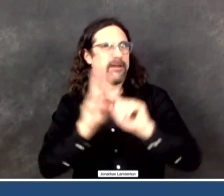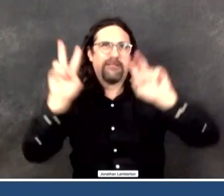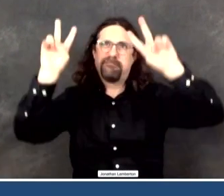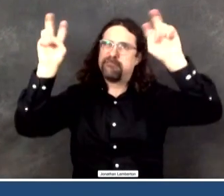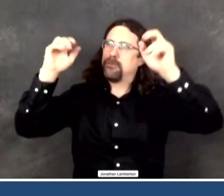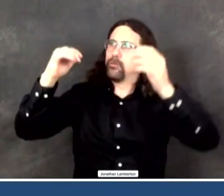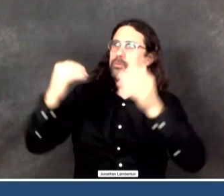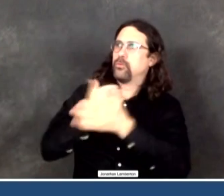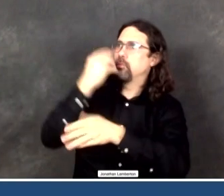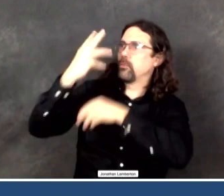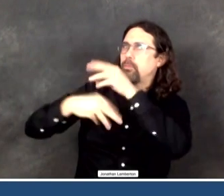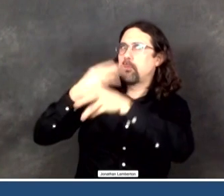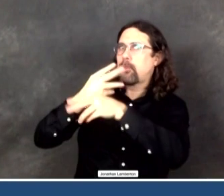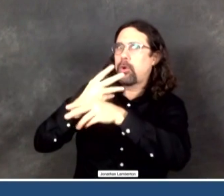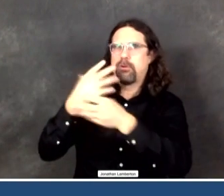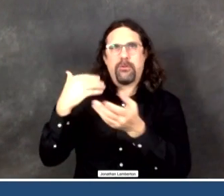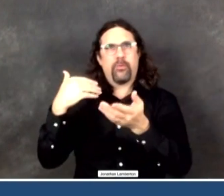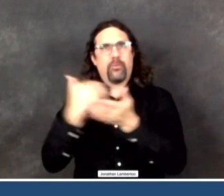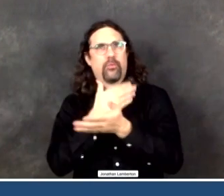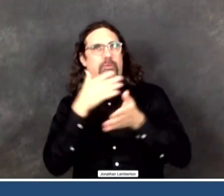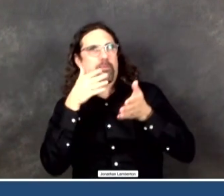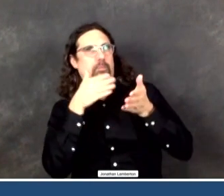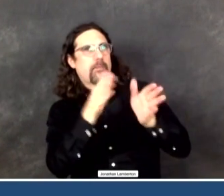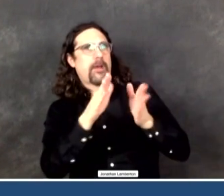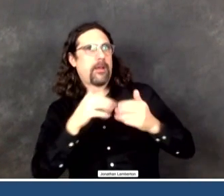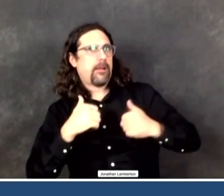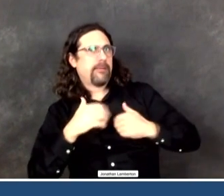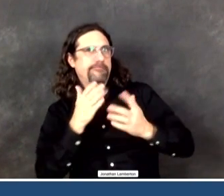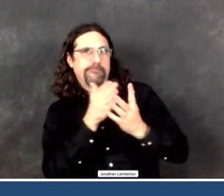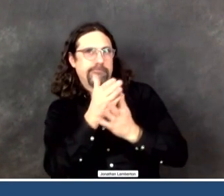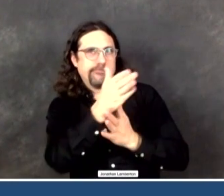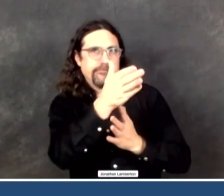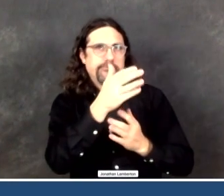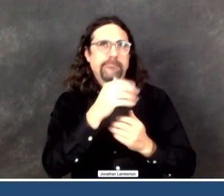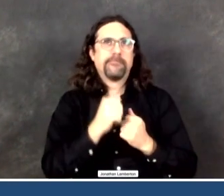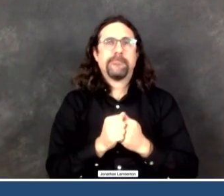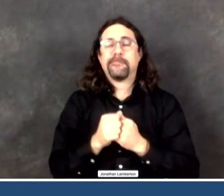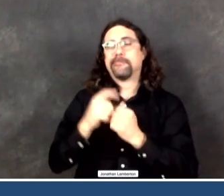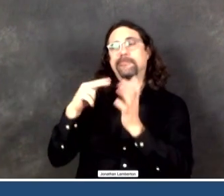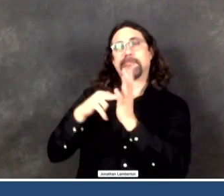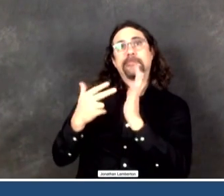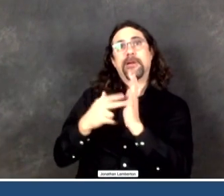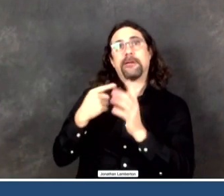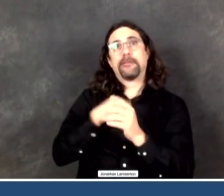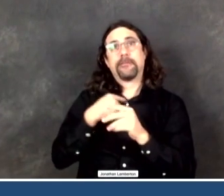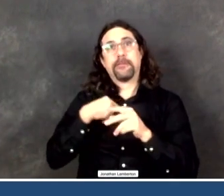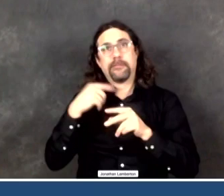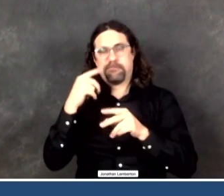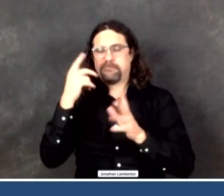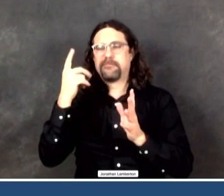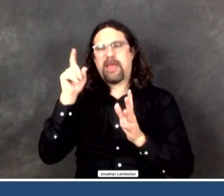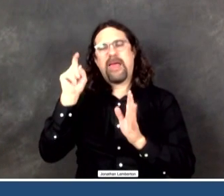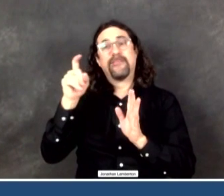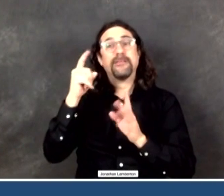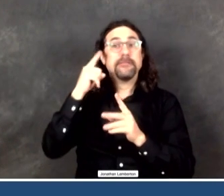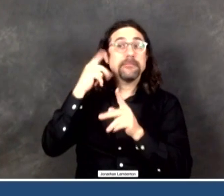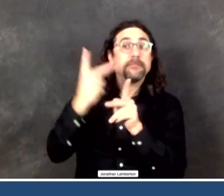everyone's been through. And really, we're going to have to all work together to overcome it. So I'm going to lay out